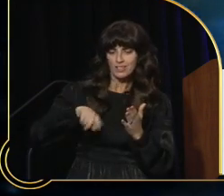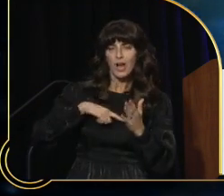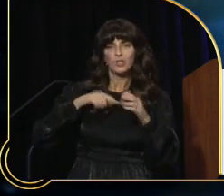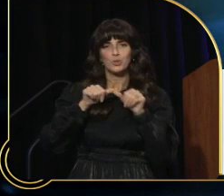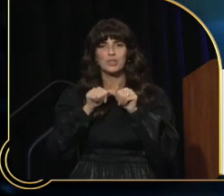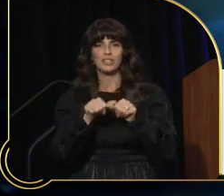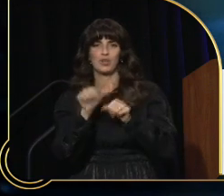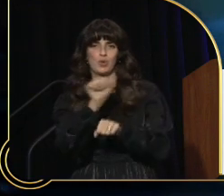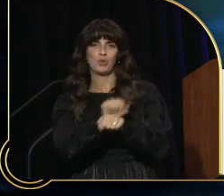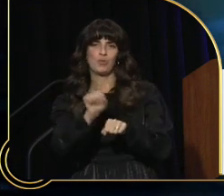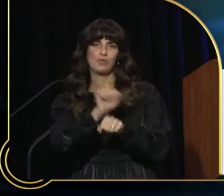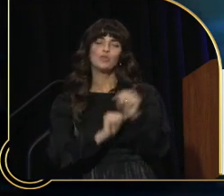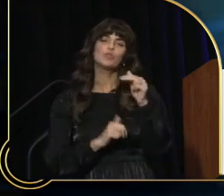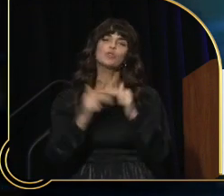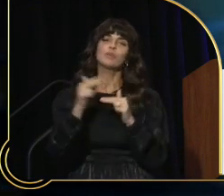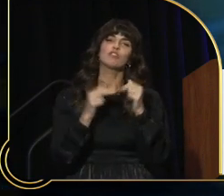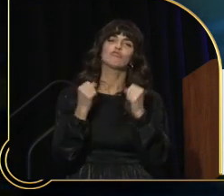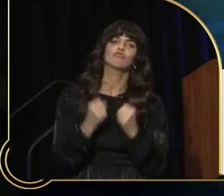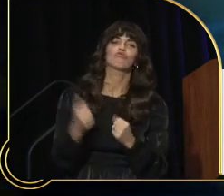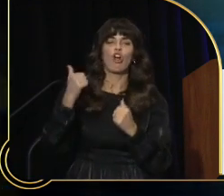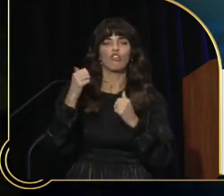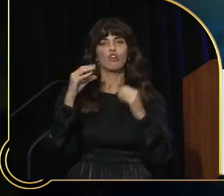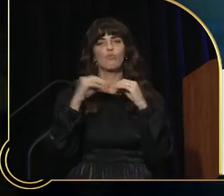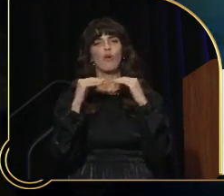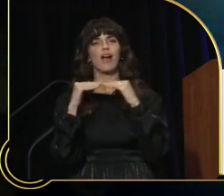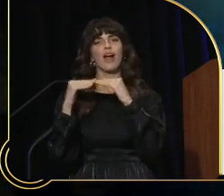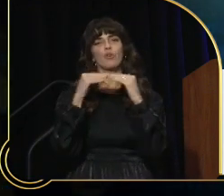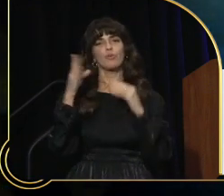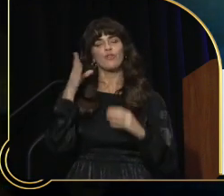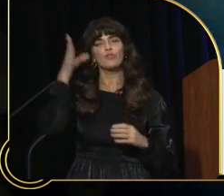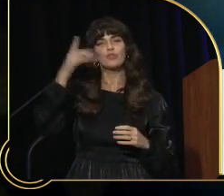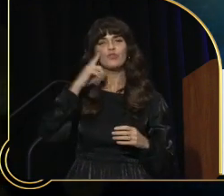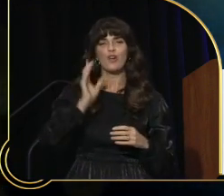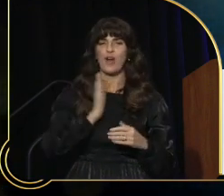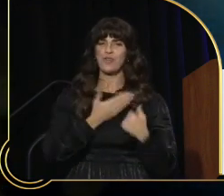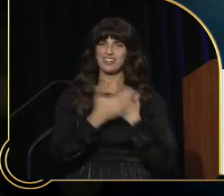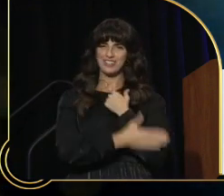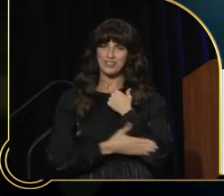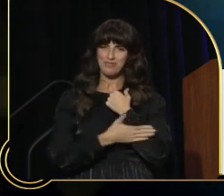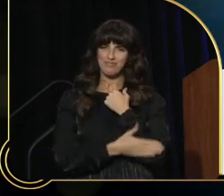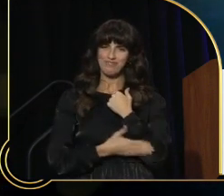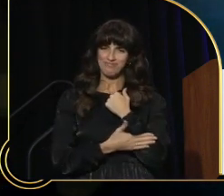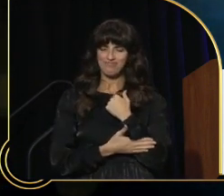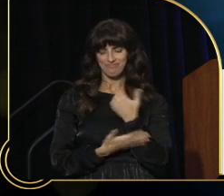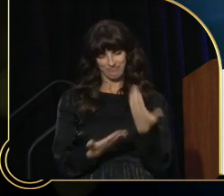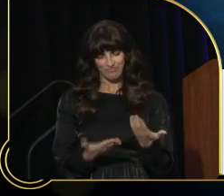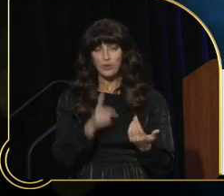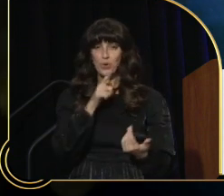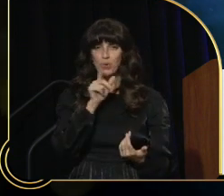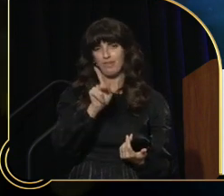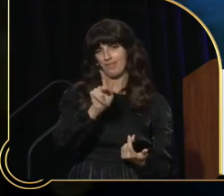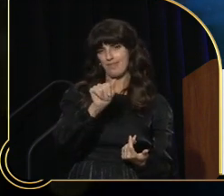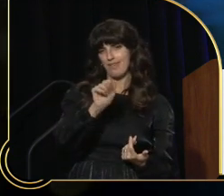to build a stronger and more equitable future for our nation. Kamala Harris.